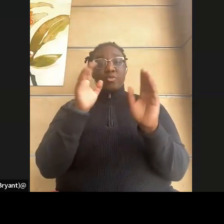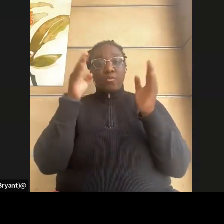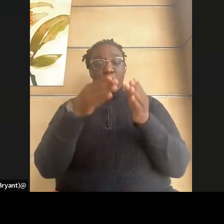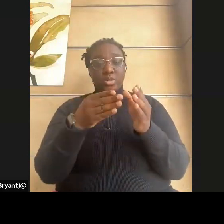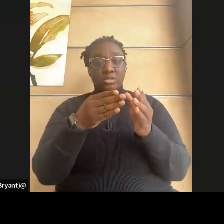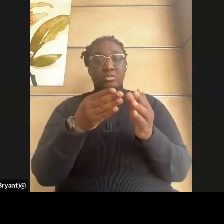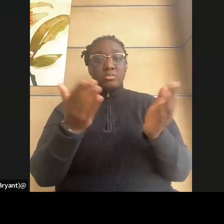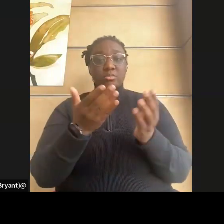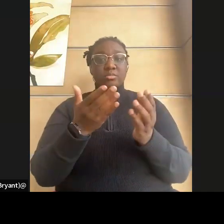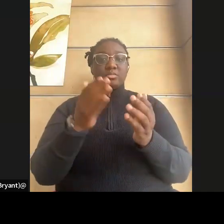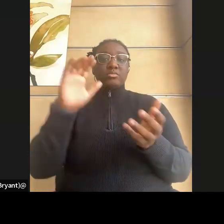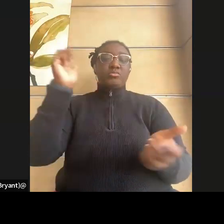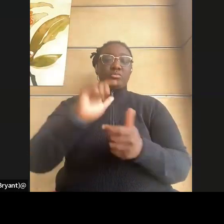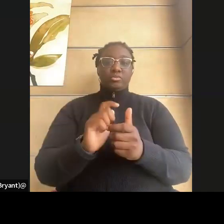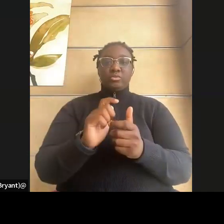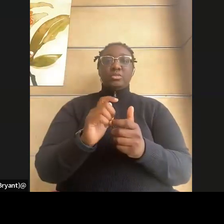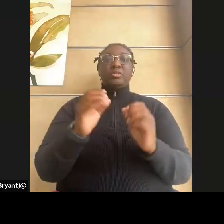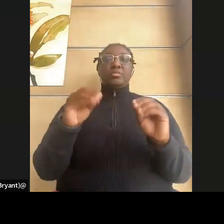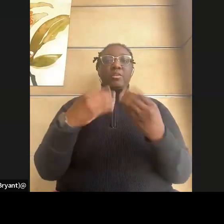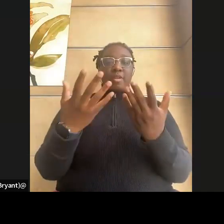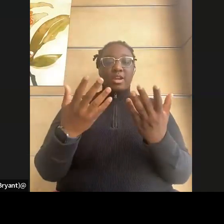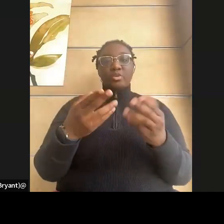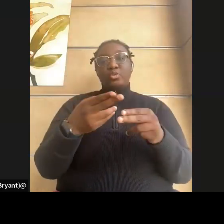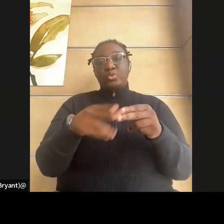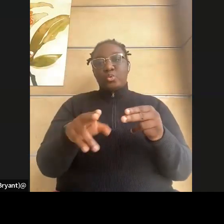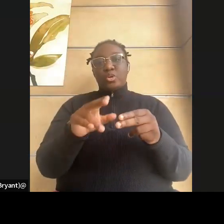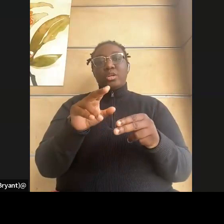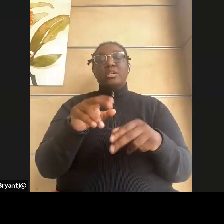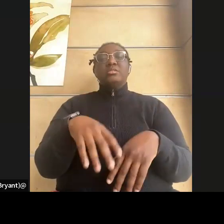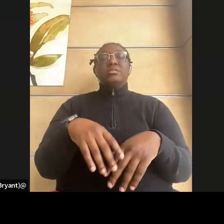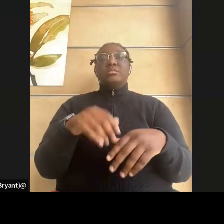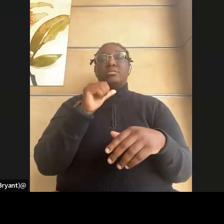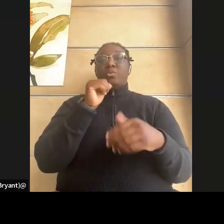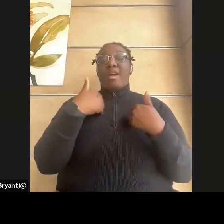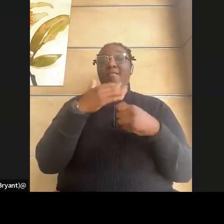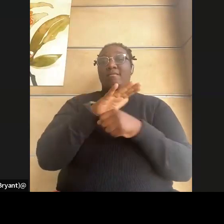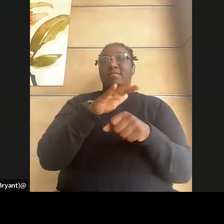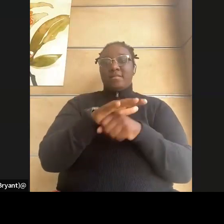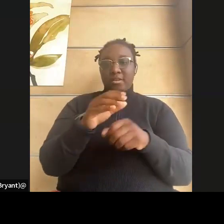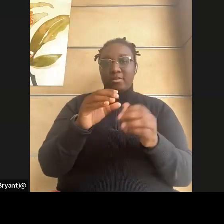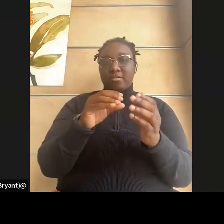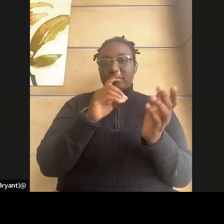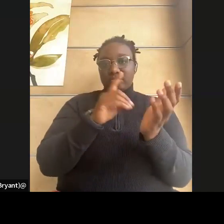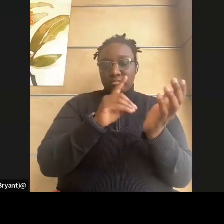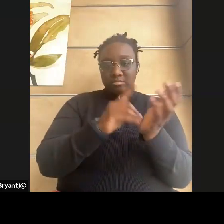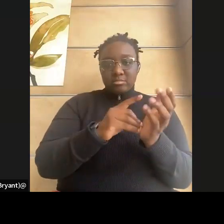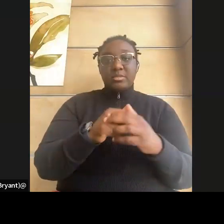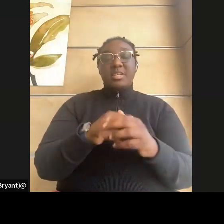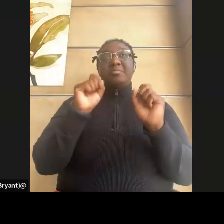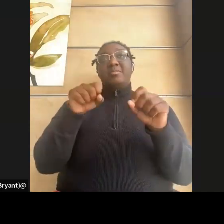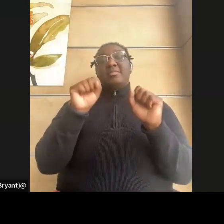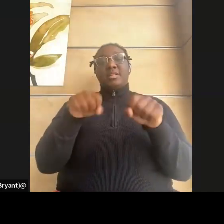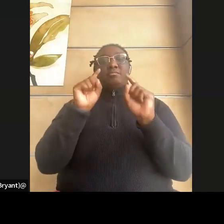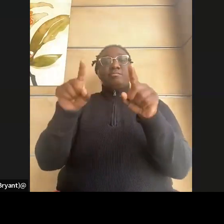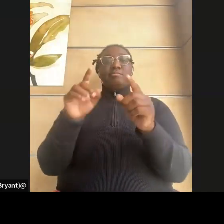provider shortages in underserved areas through the promotion of telemental health. So you can visit CDPH's website for more information,